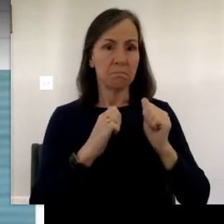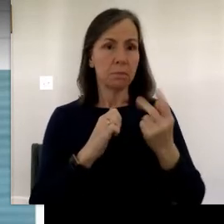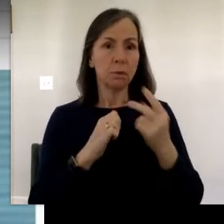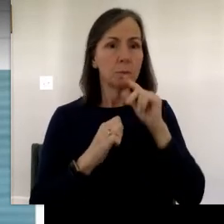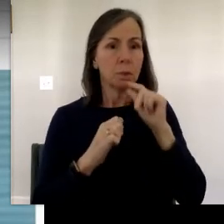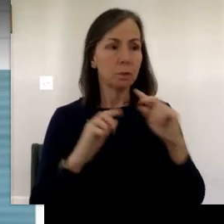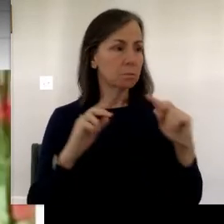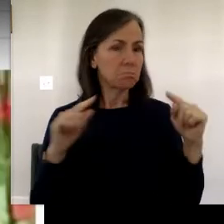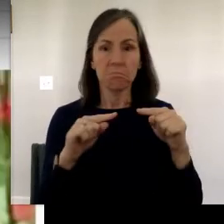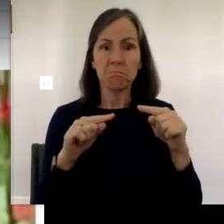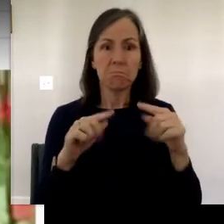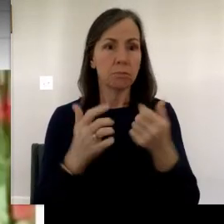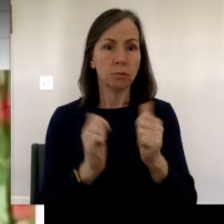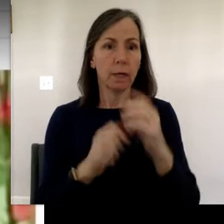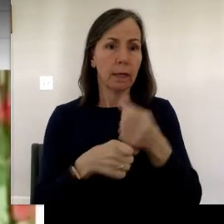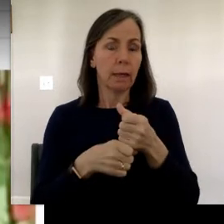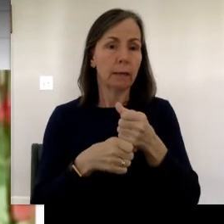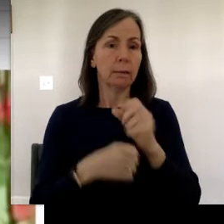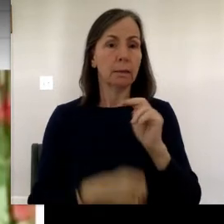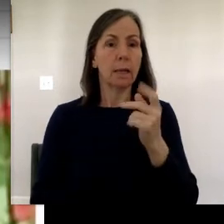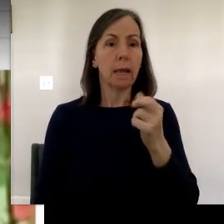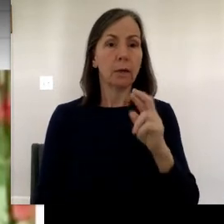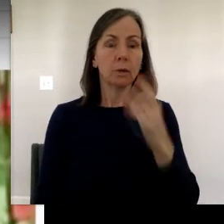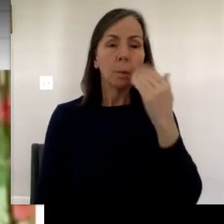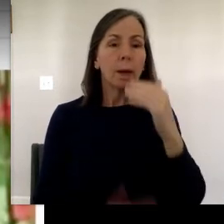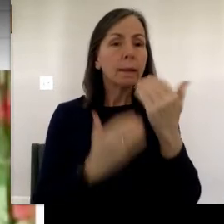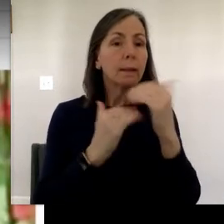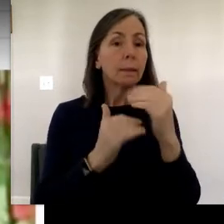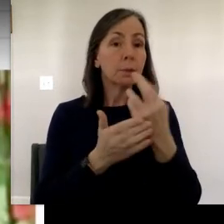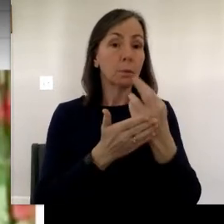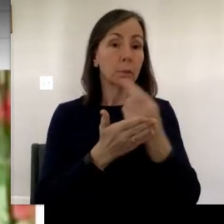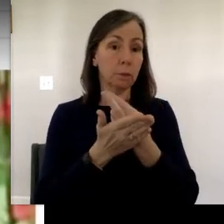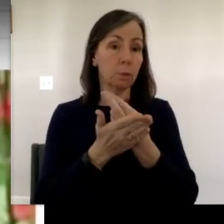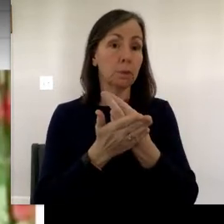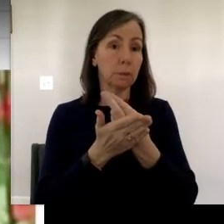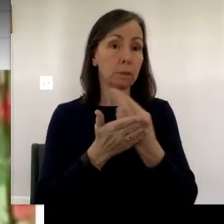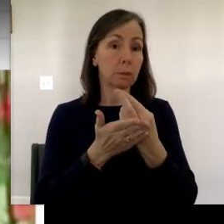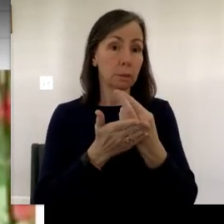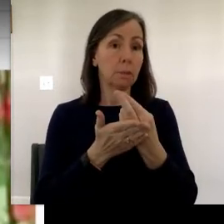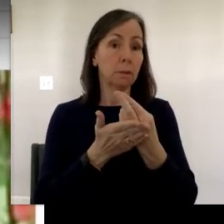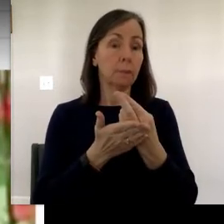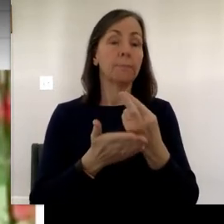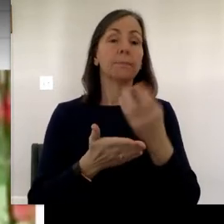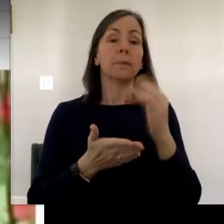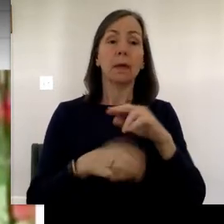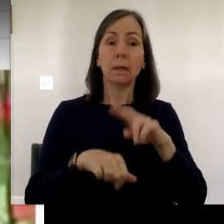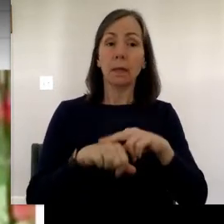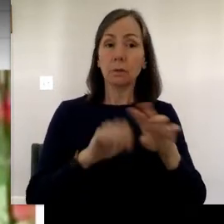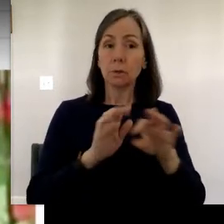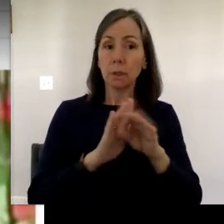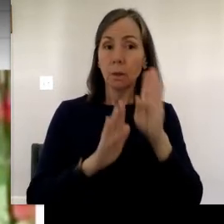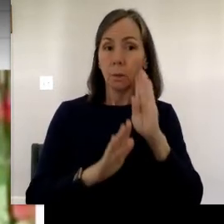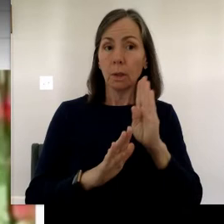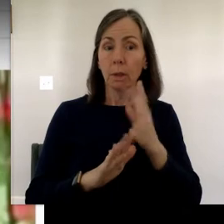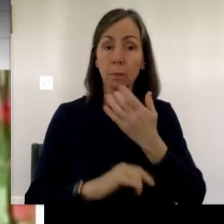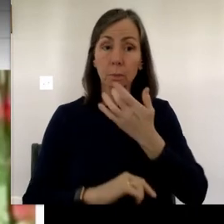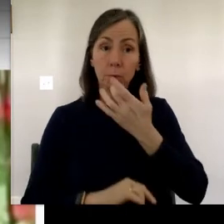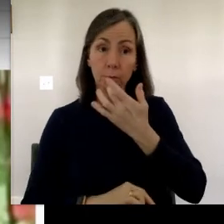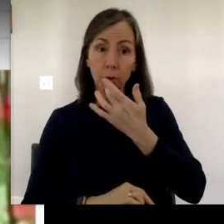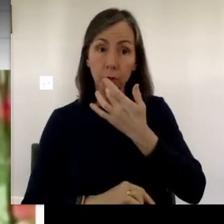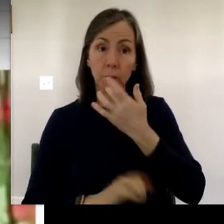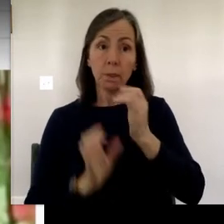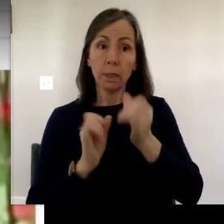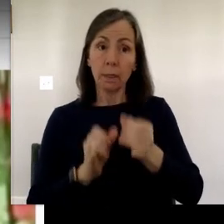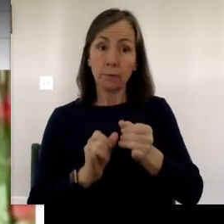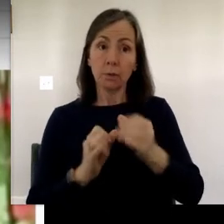limited resources. Natural selection will favor individuals that are more efficient